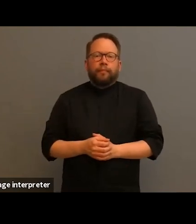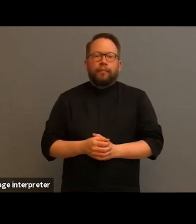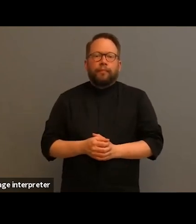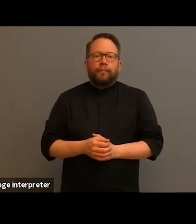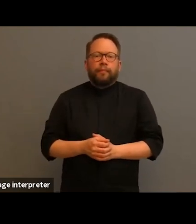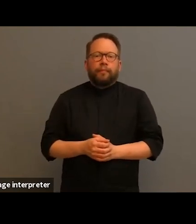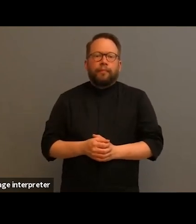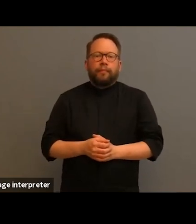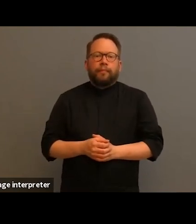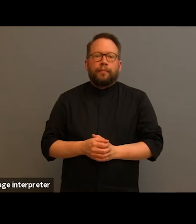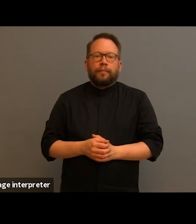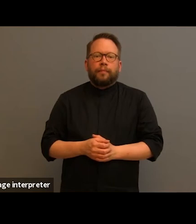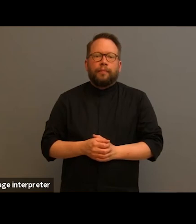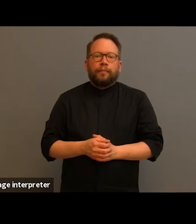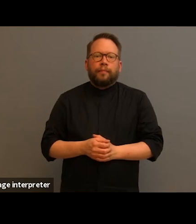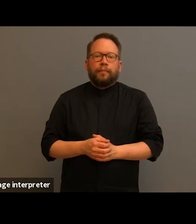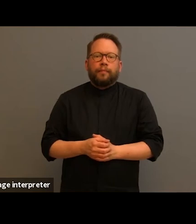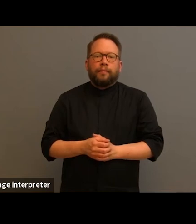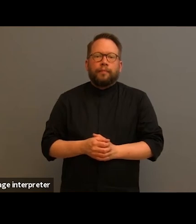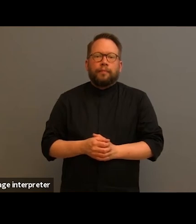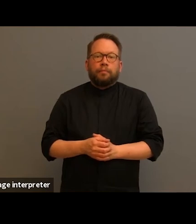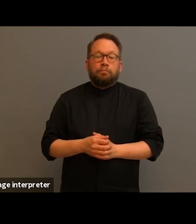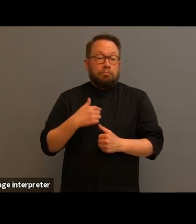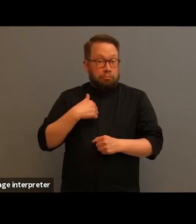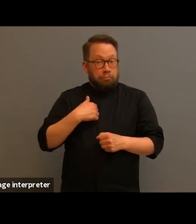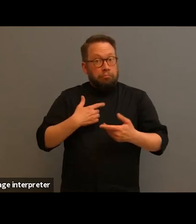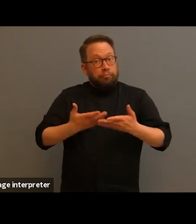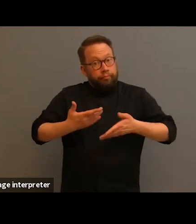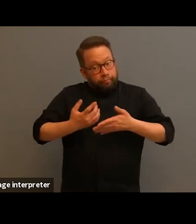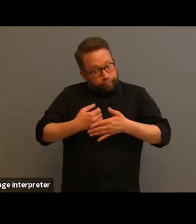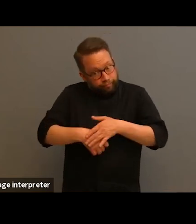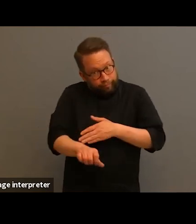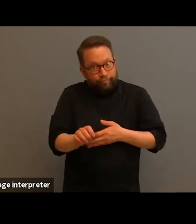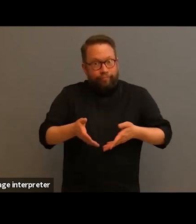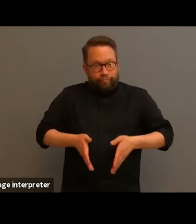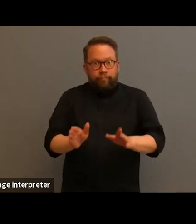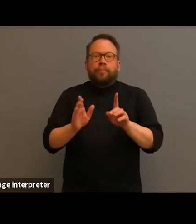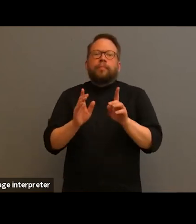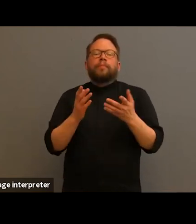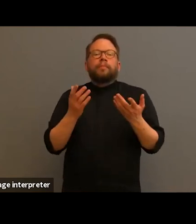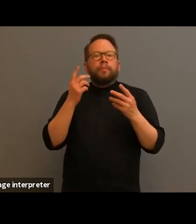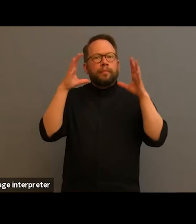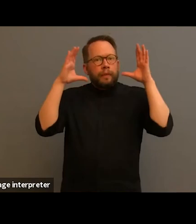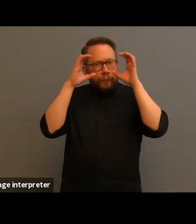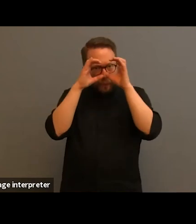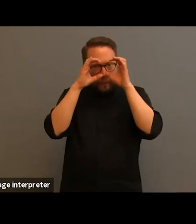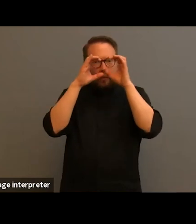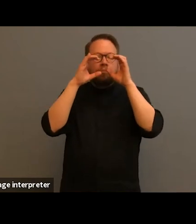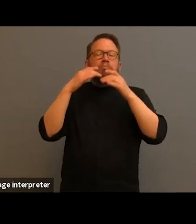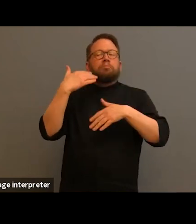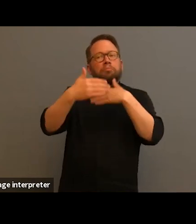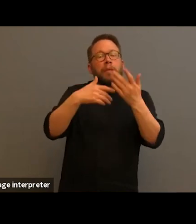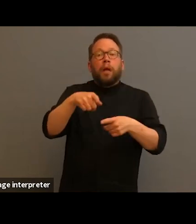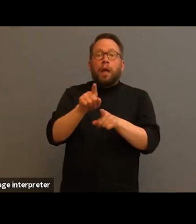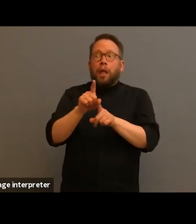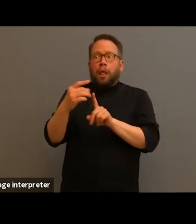and that's not been any problem for me in my work life. I'm going to present